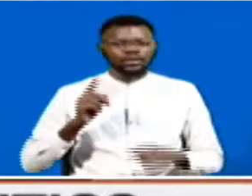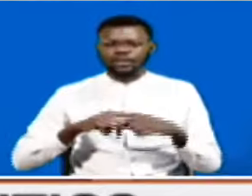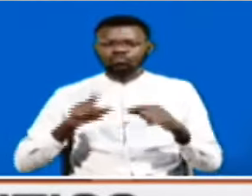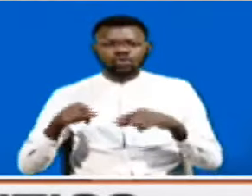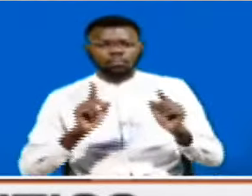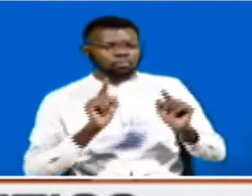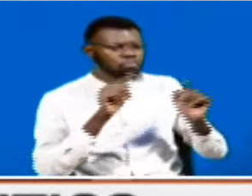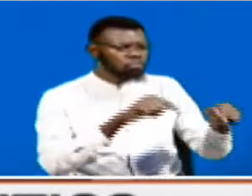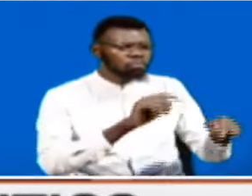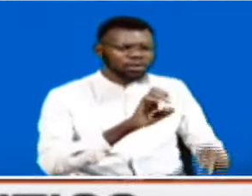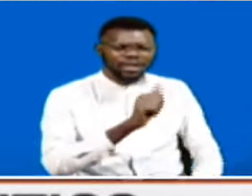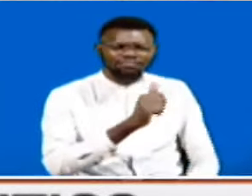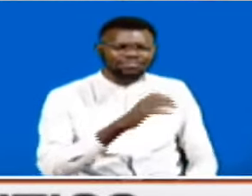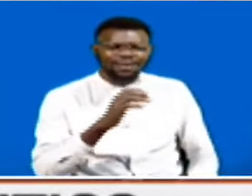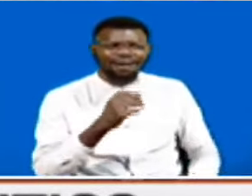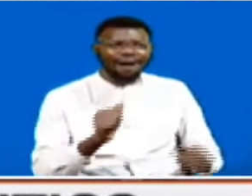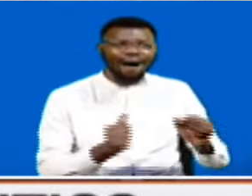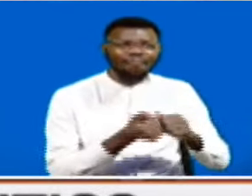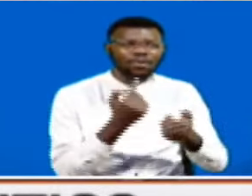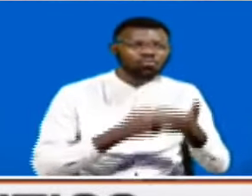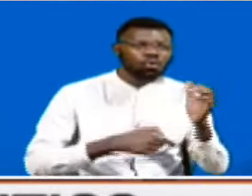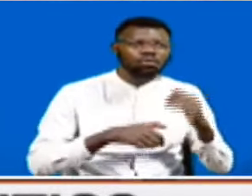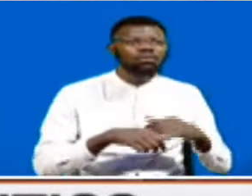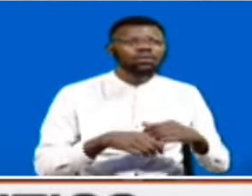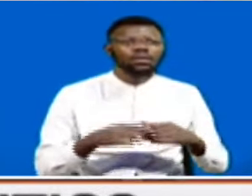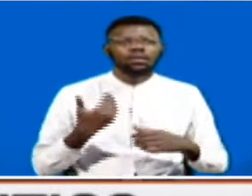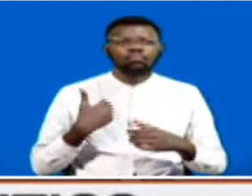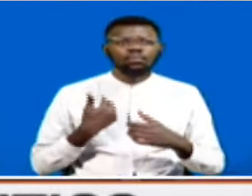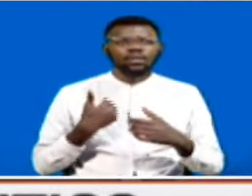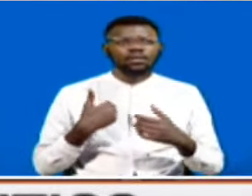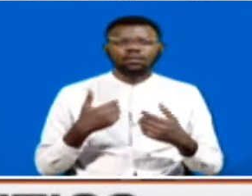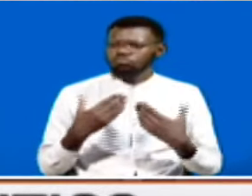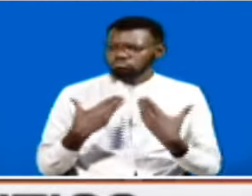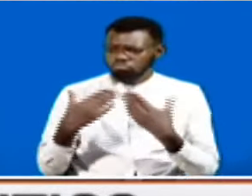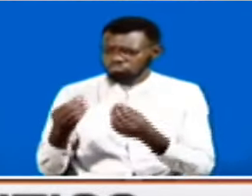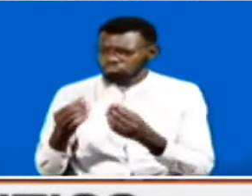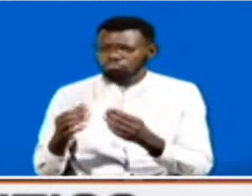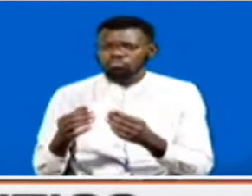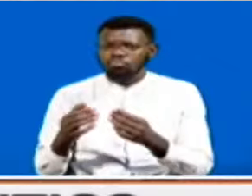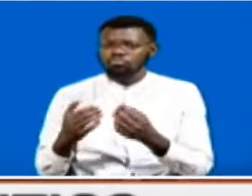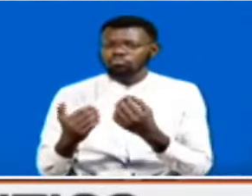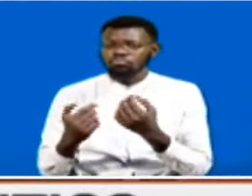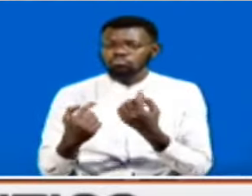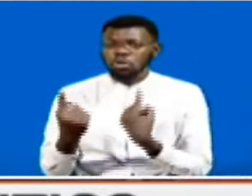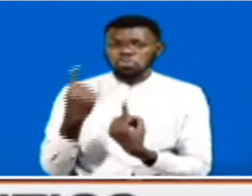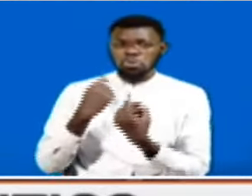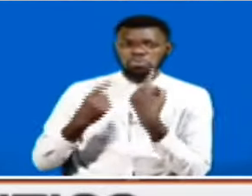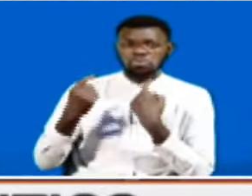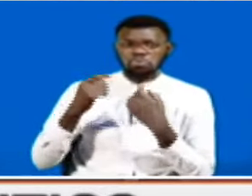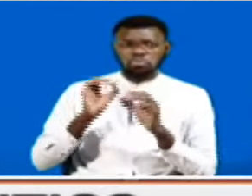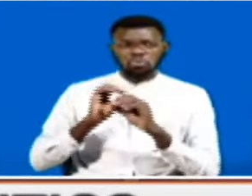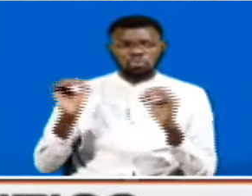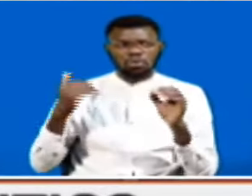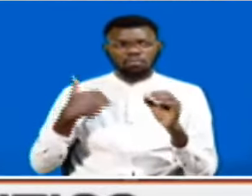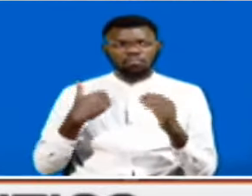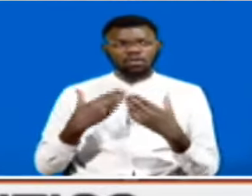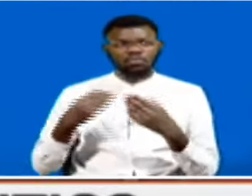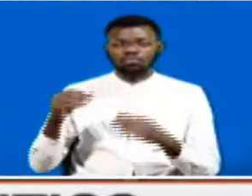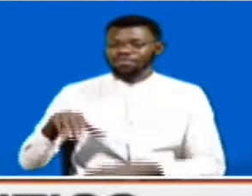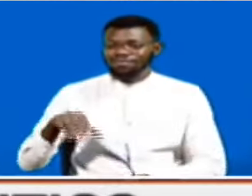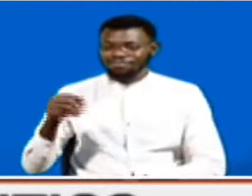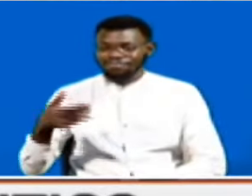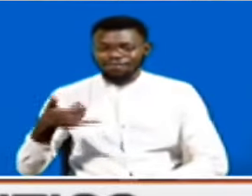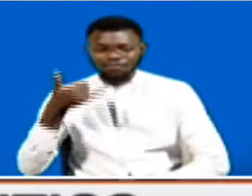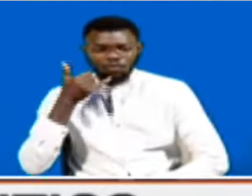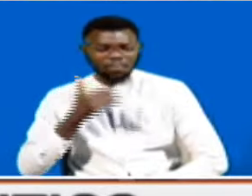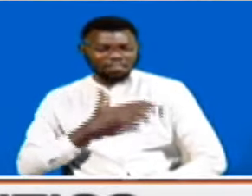EACC? You spent hours there? No, I never went to be interrogated. Okay. I went there just to collect my phones. They had taken my